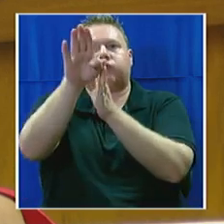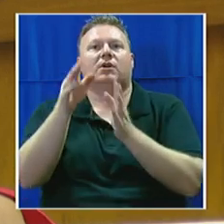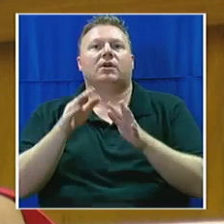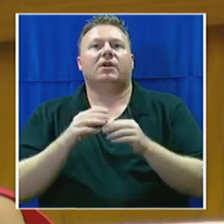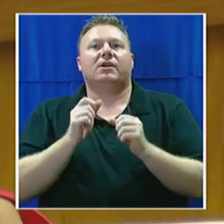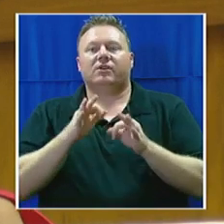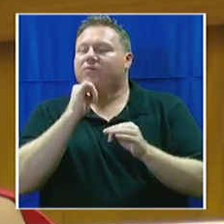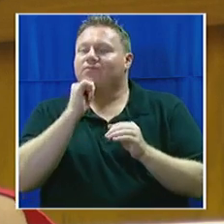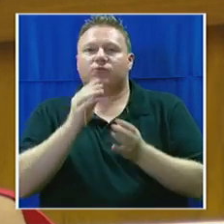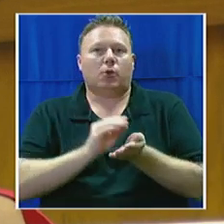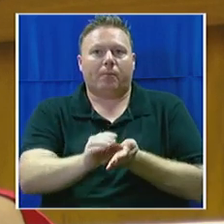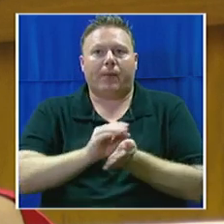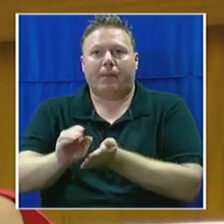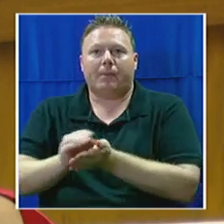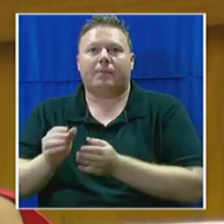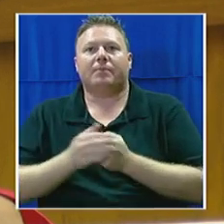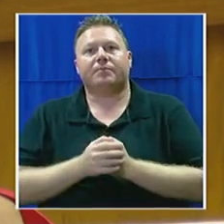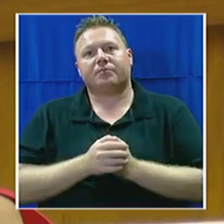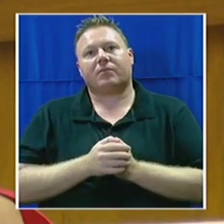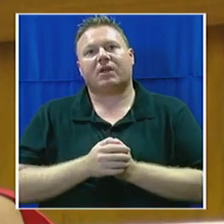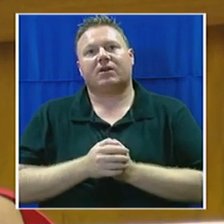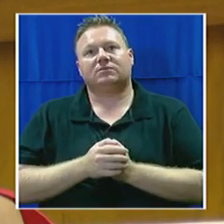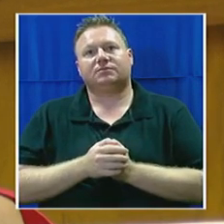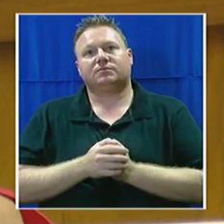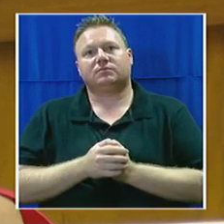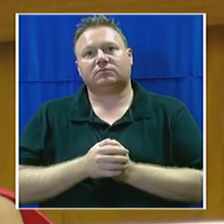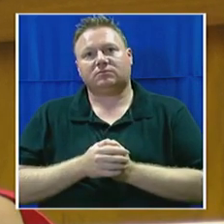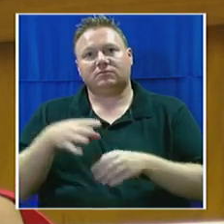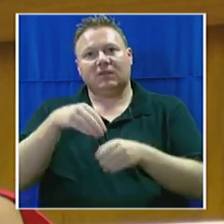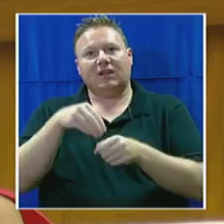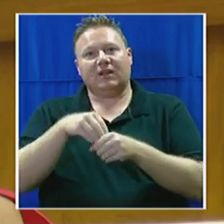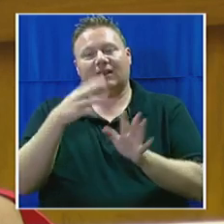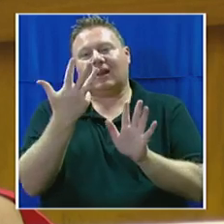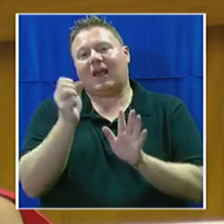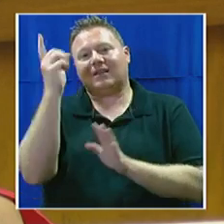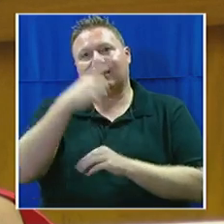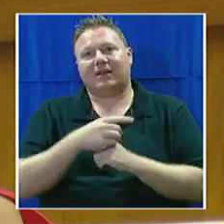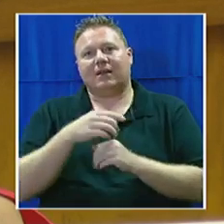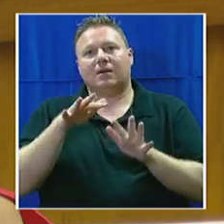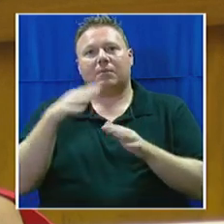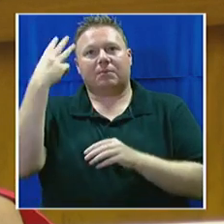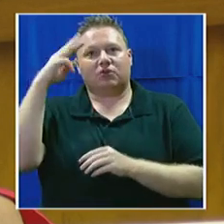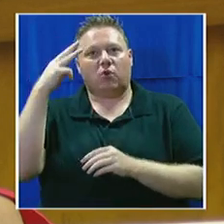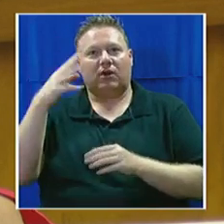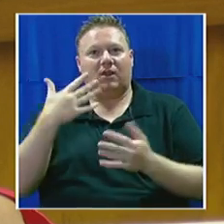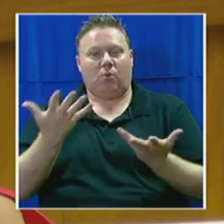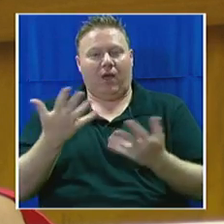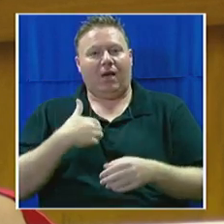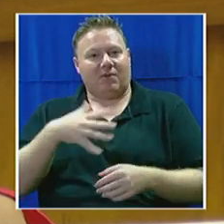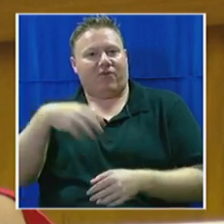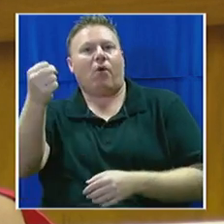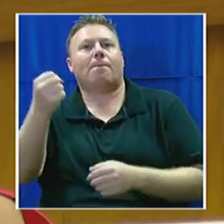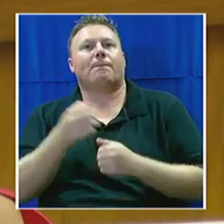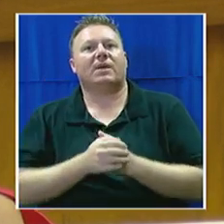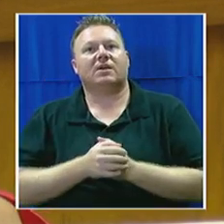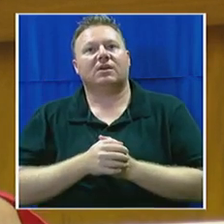allocation of revenue bill. Now, Chair, within the 90 days, people of Tshwane, where I come from,